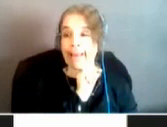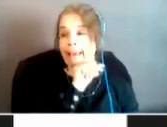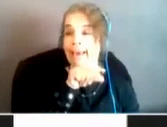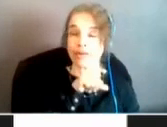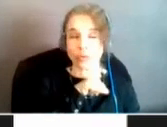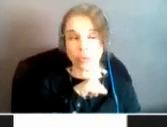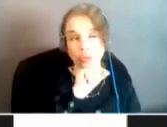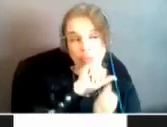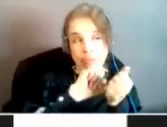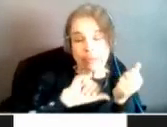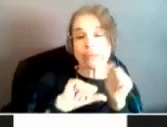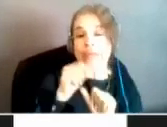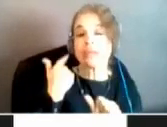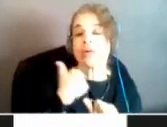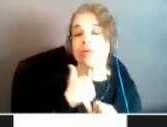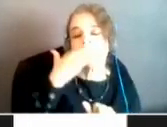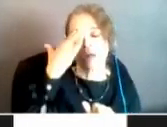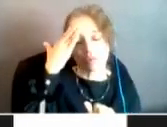about suicide. We know that